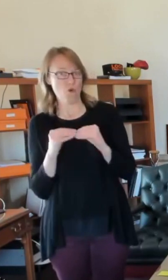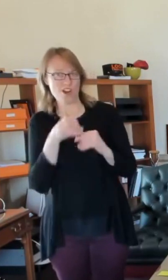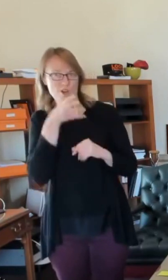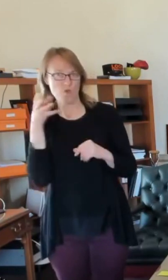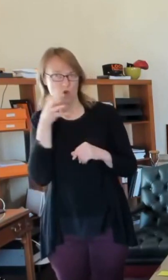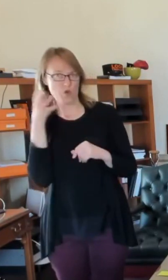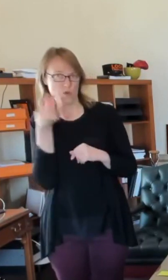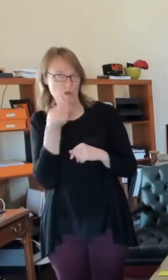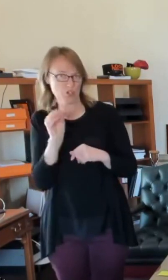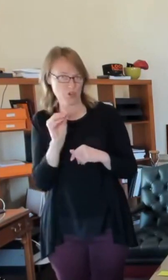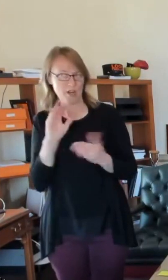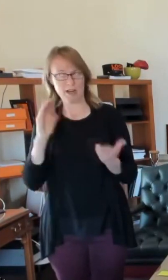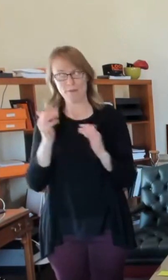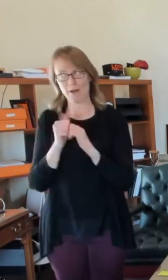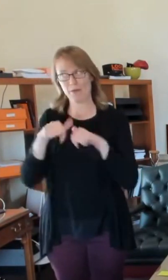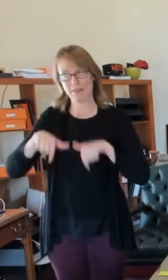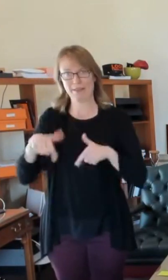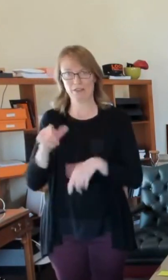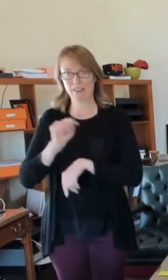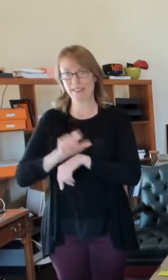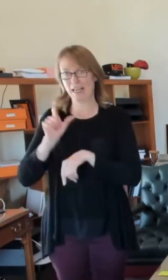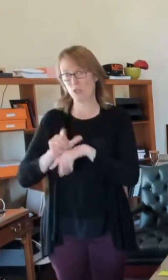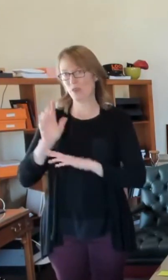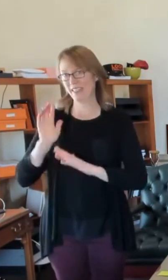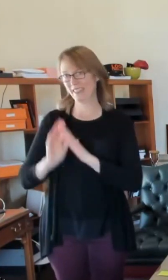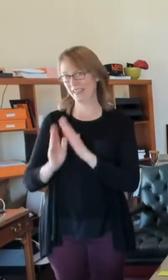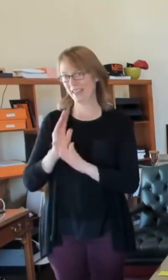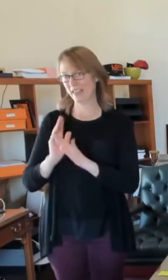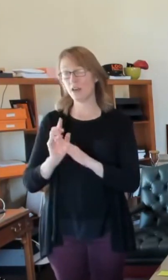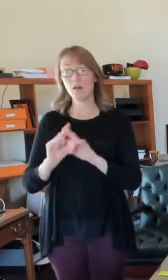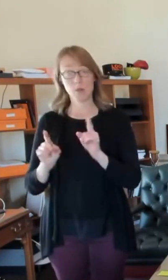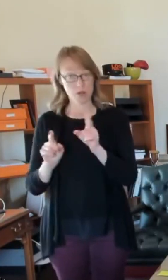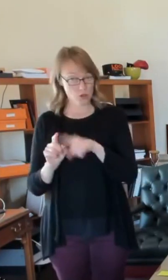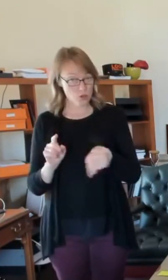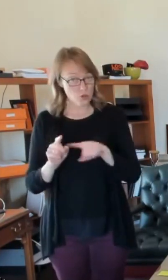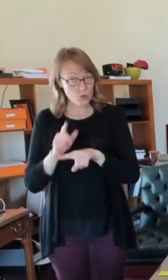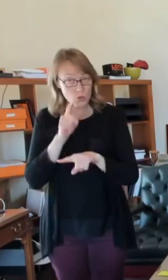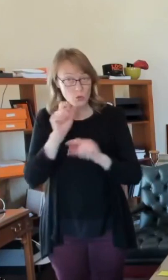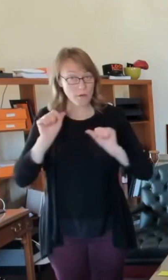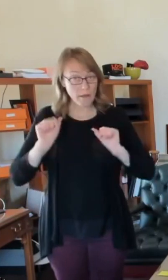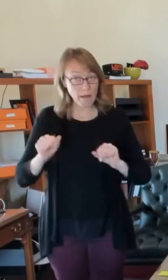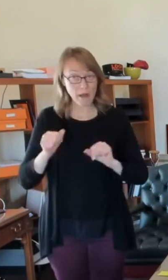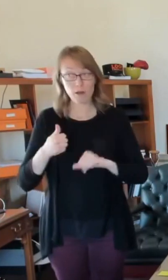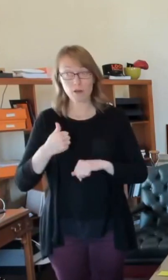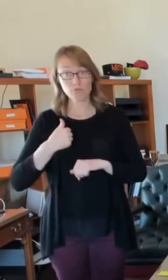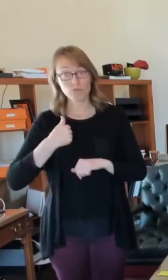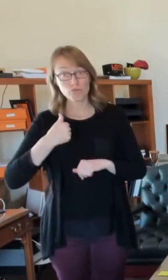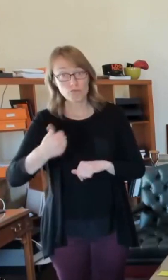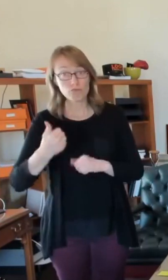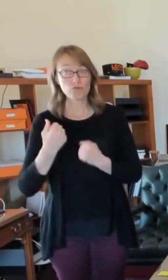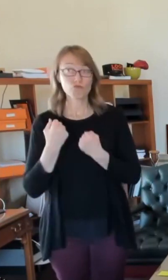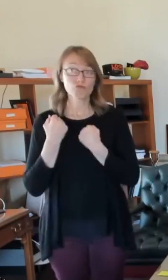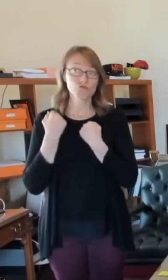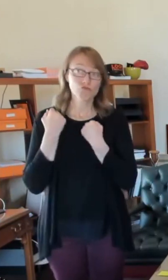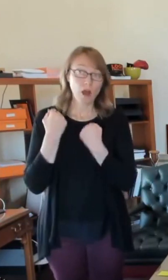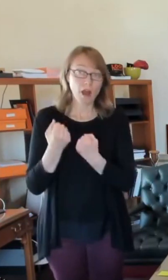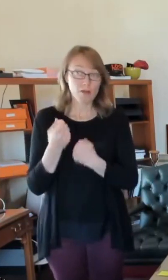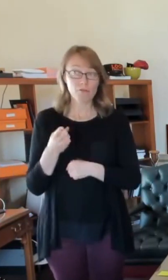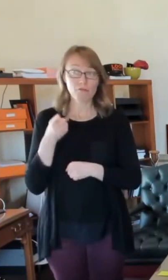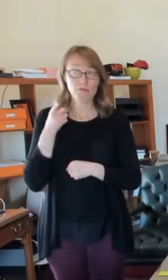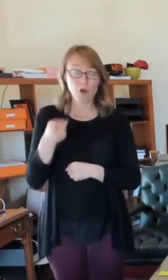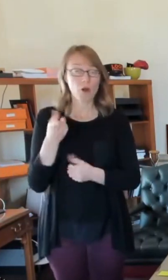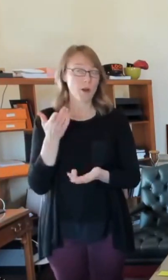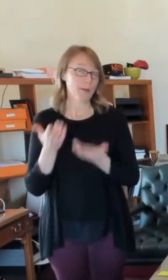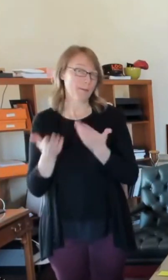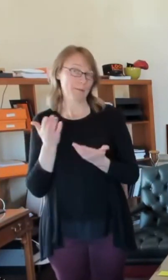are here in the city of St. Louis. But for those of you that are able to travel, it may be easier for you to get an